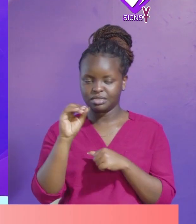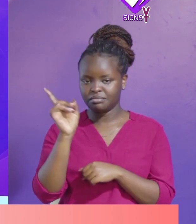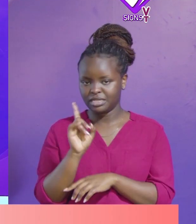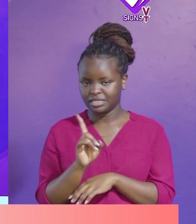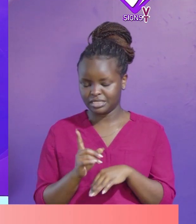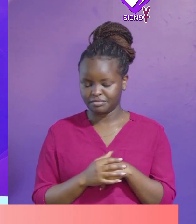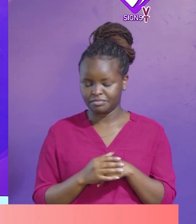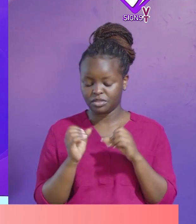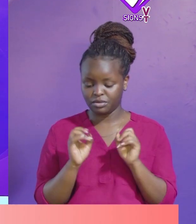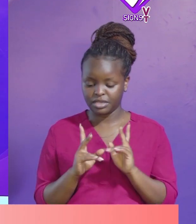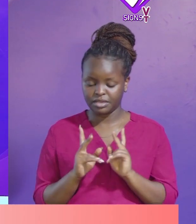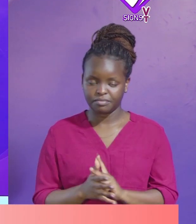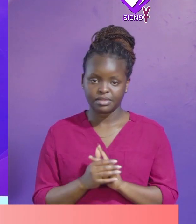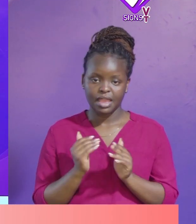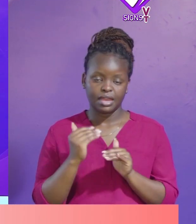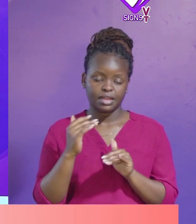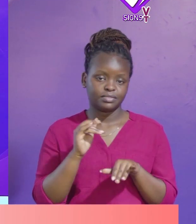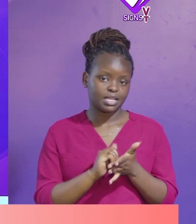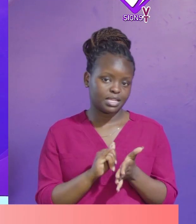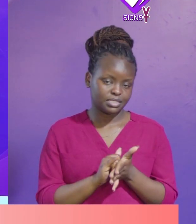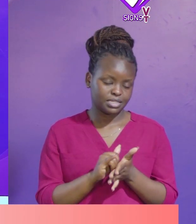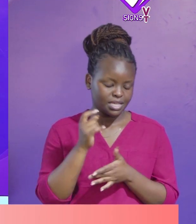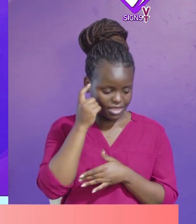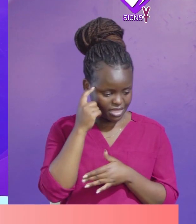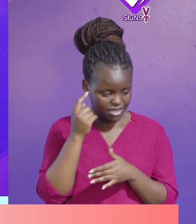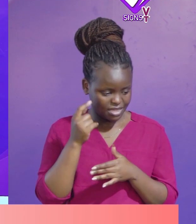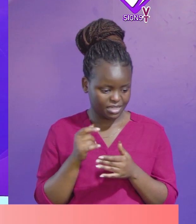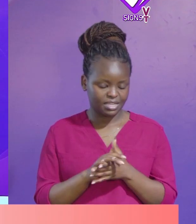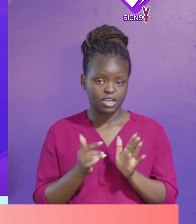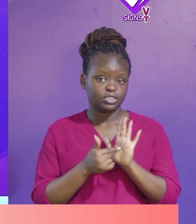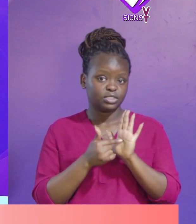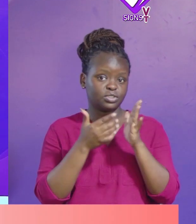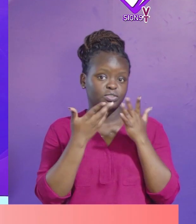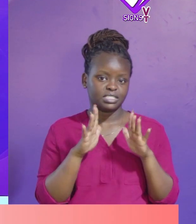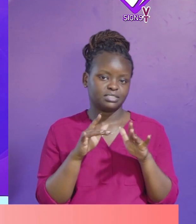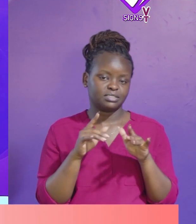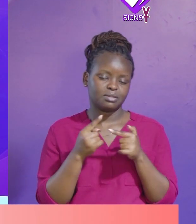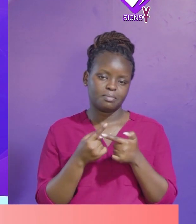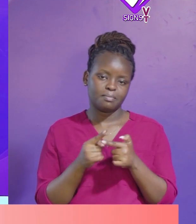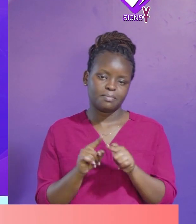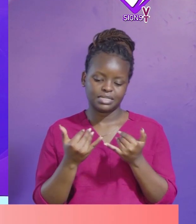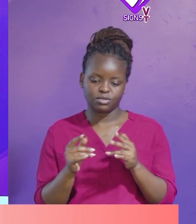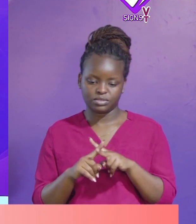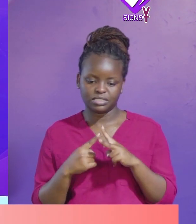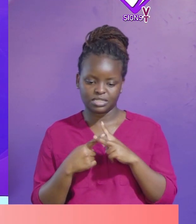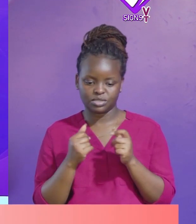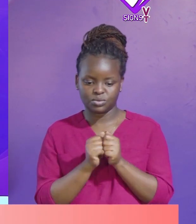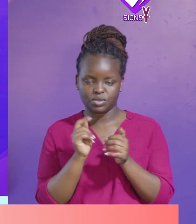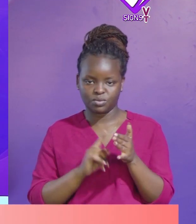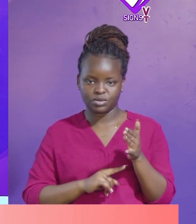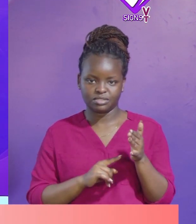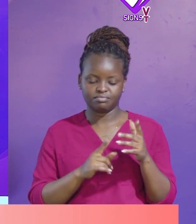Okay, after that, I think the show will be over, but now let's start with the